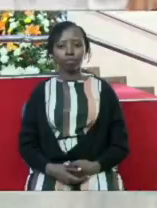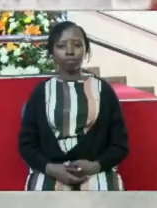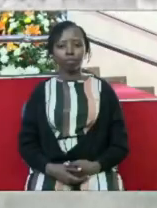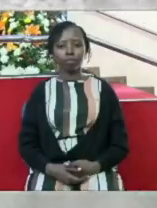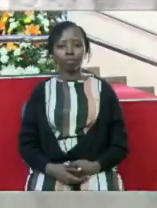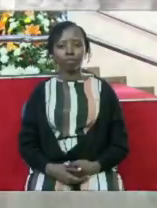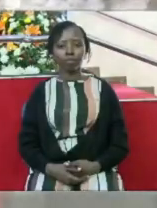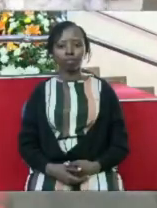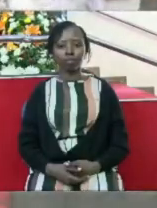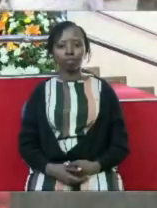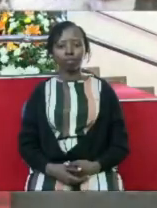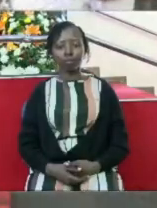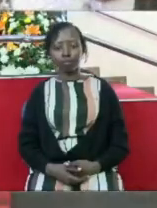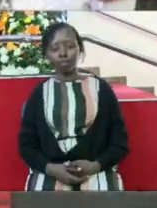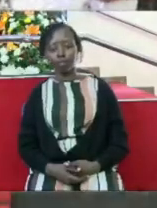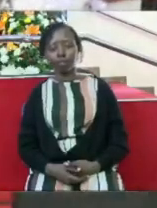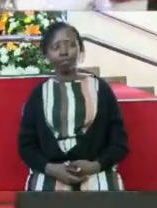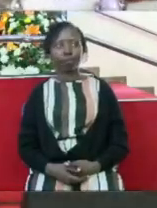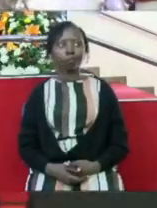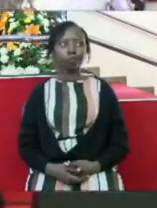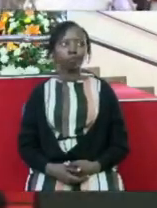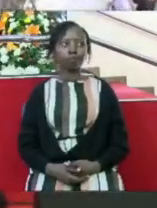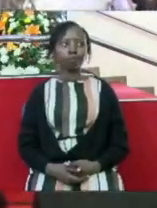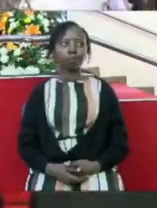We worship you, Jesus.